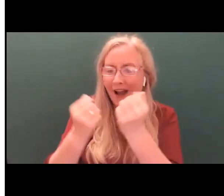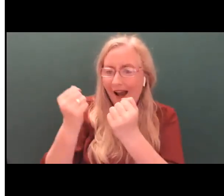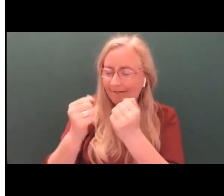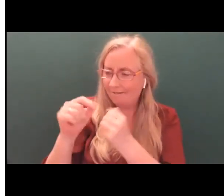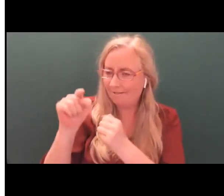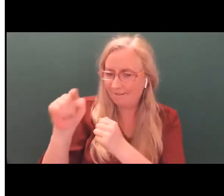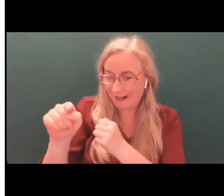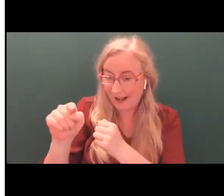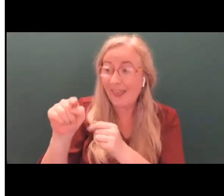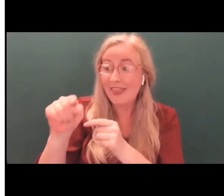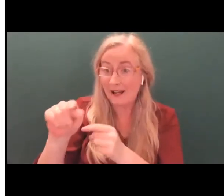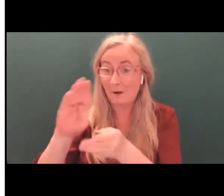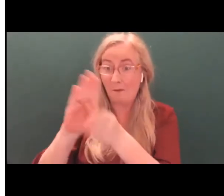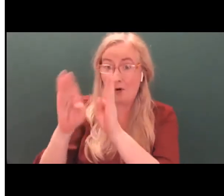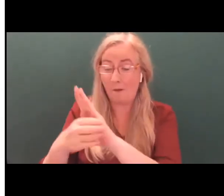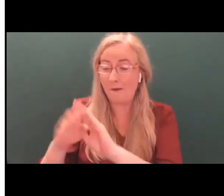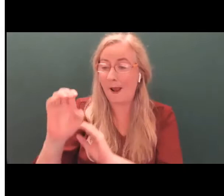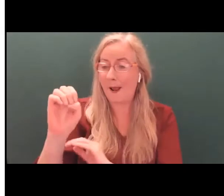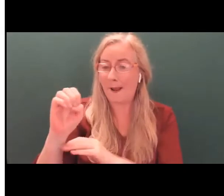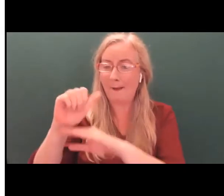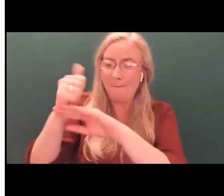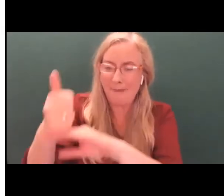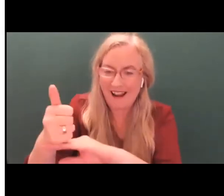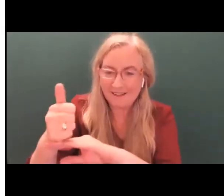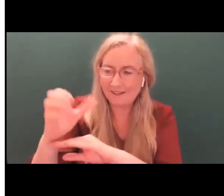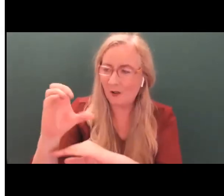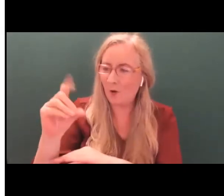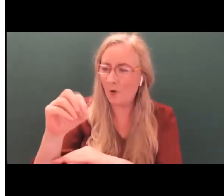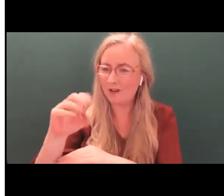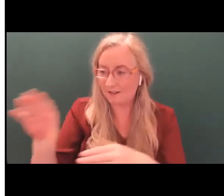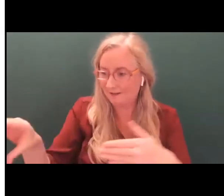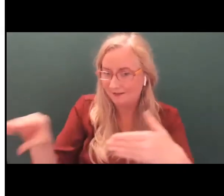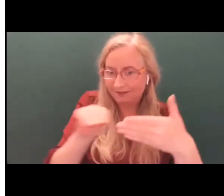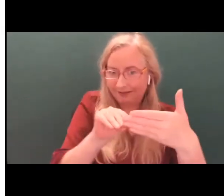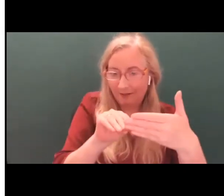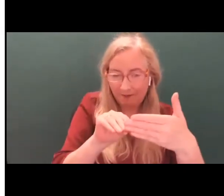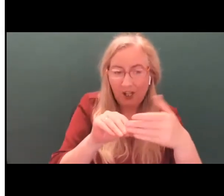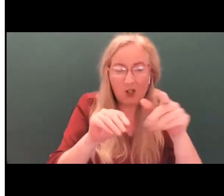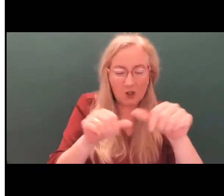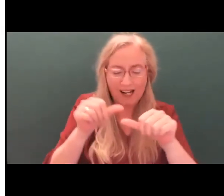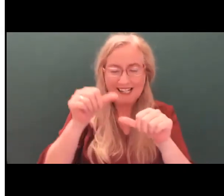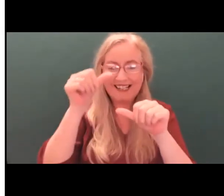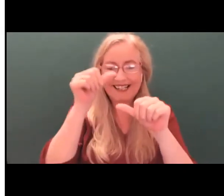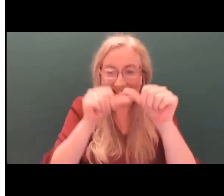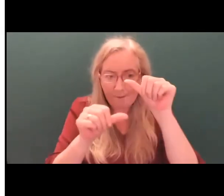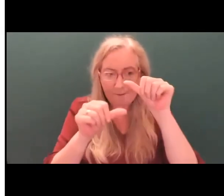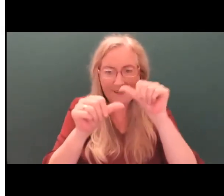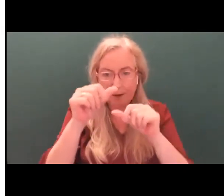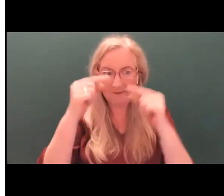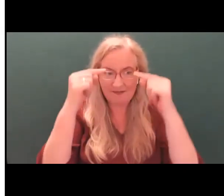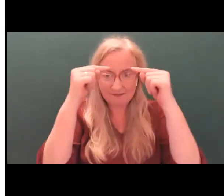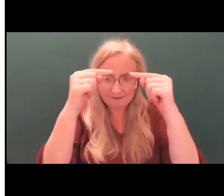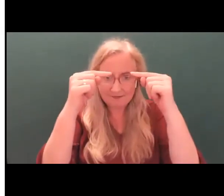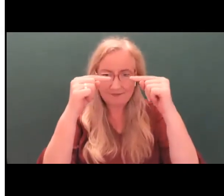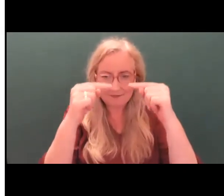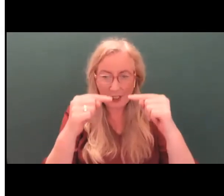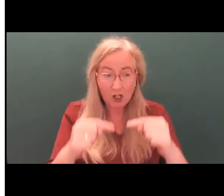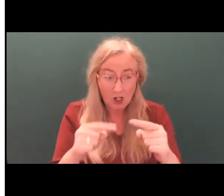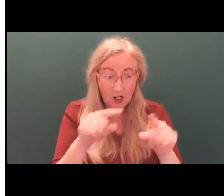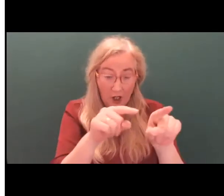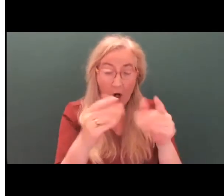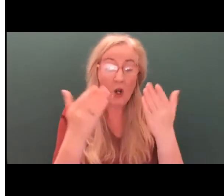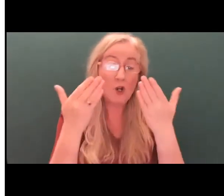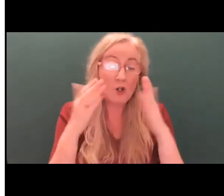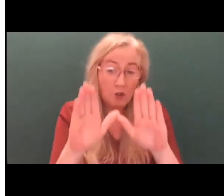this embed code. And this is where those step-by-step instructions will come in really handy. So it's all mapped out there,